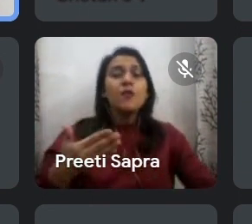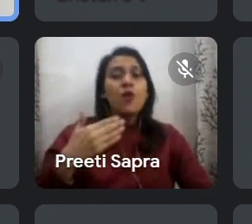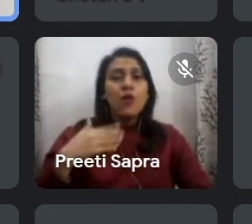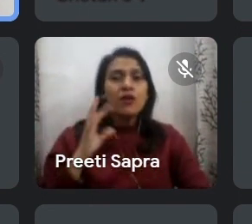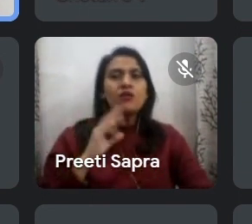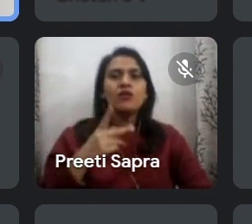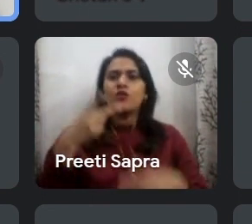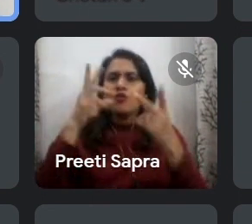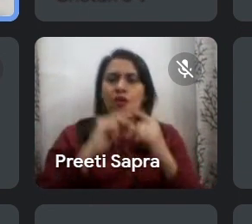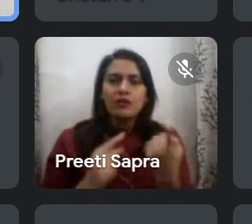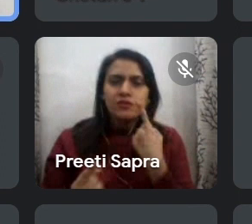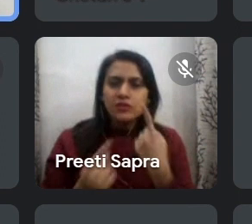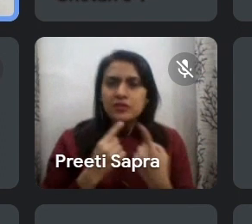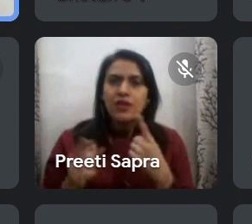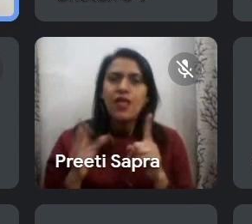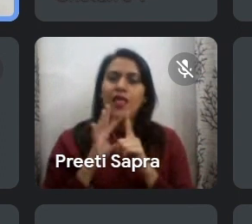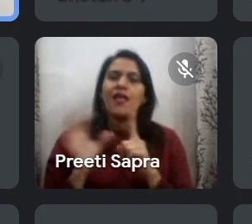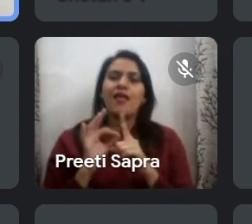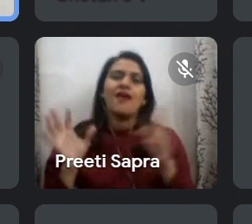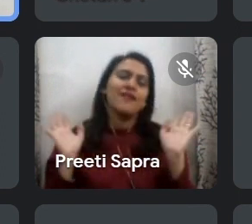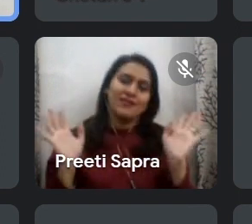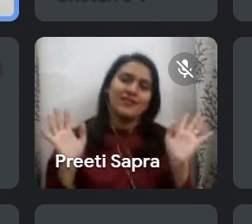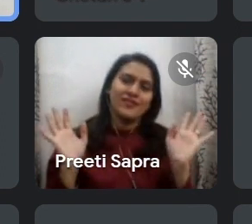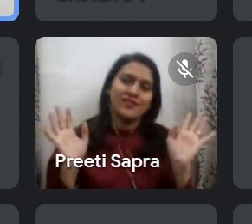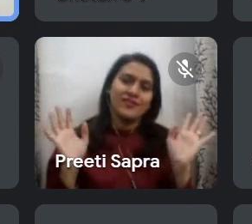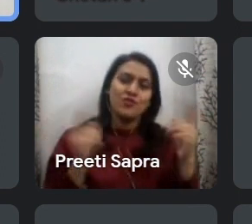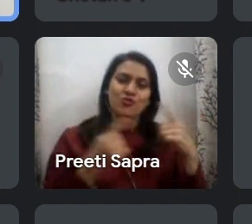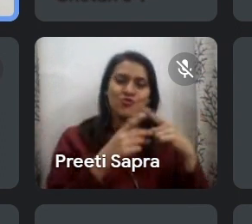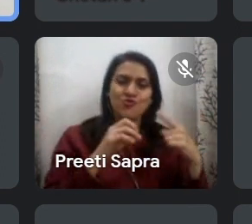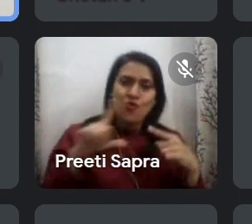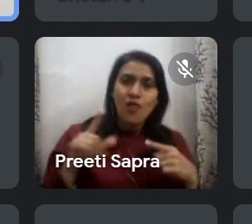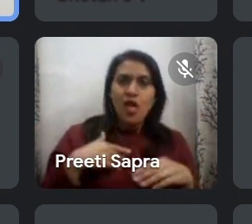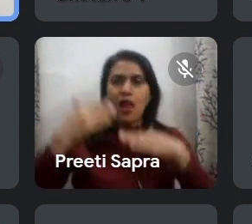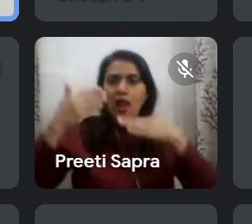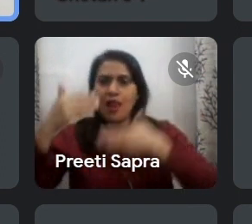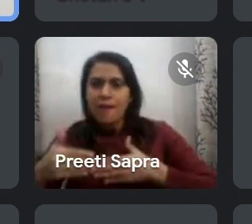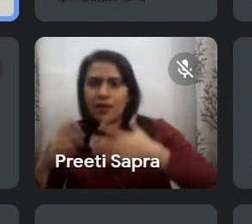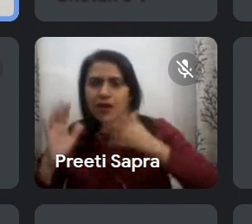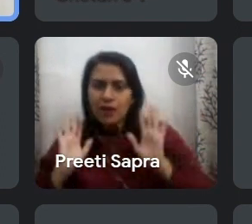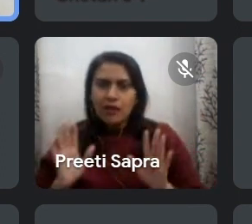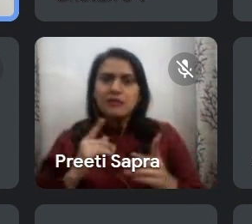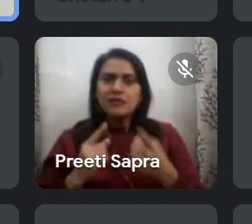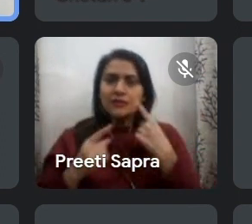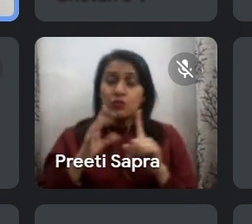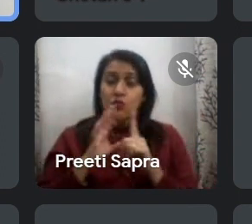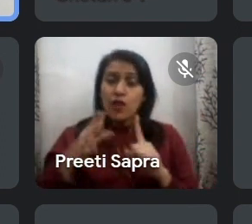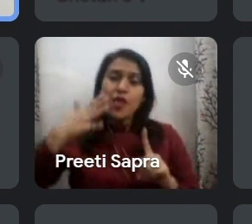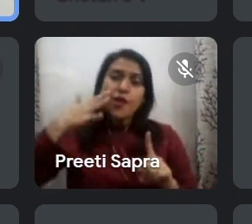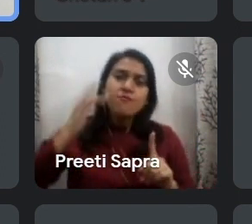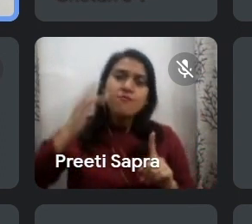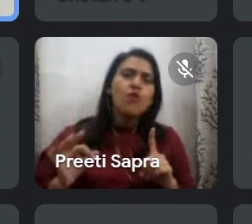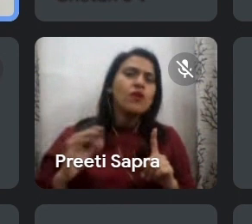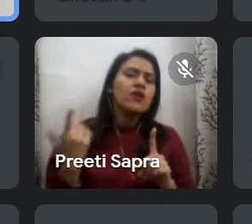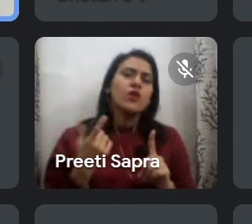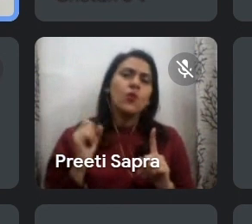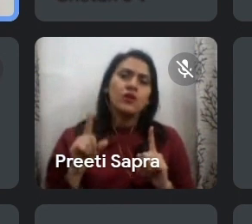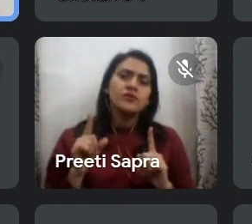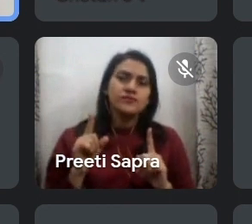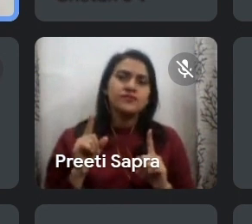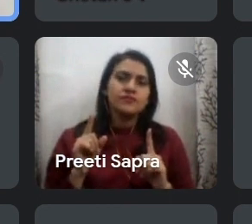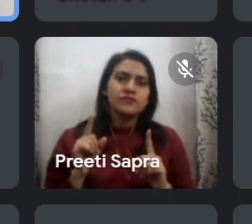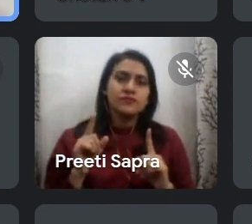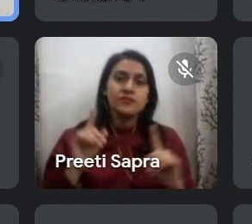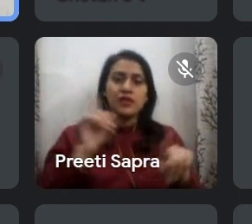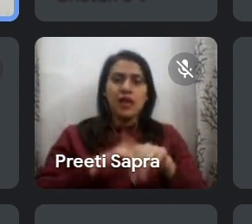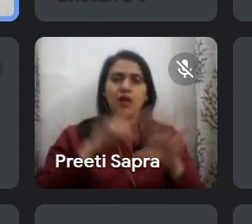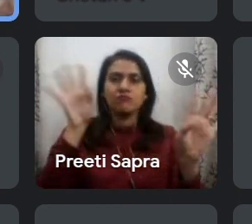engrossed in this technology and blah blah blah blah blah. So I limit myself to that one time, but that is as important as all the other timetable